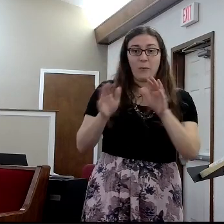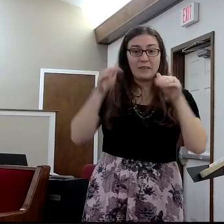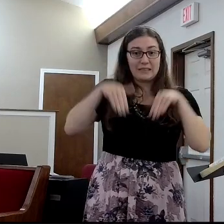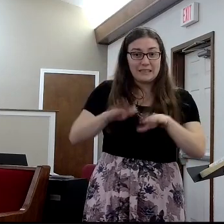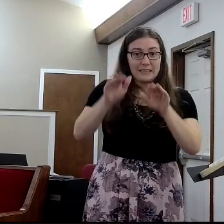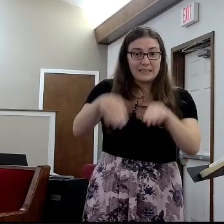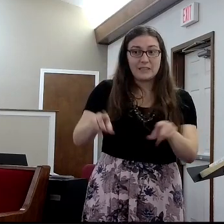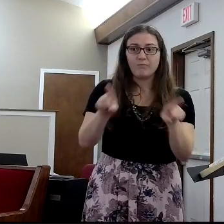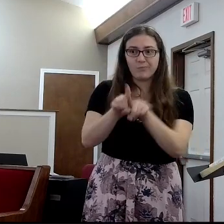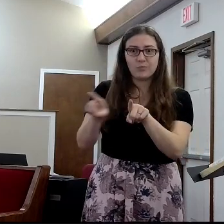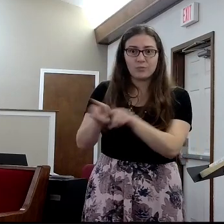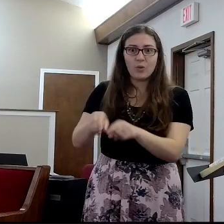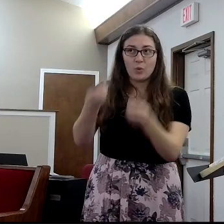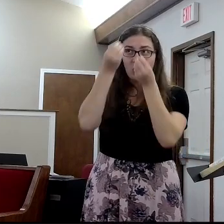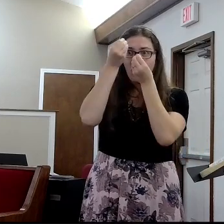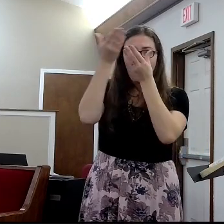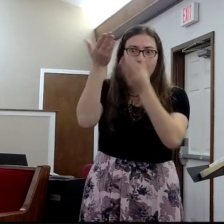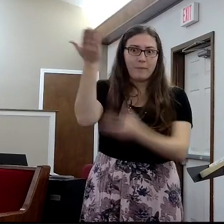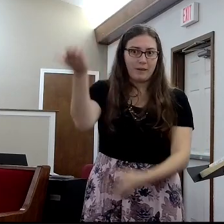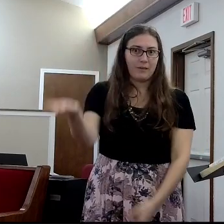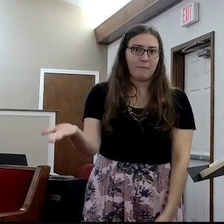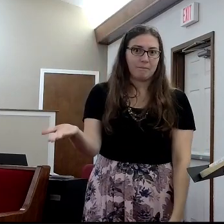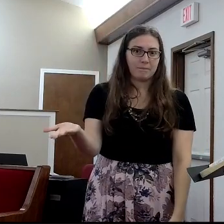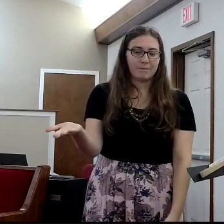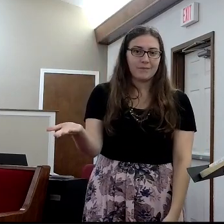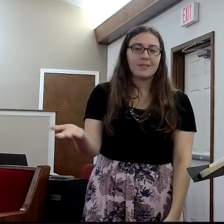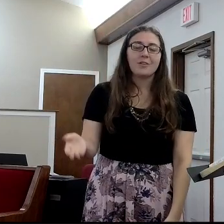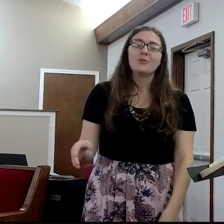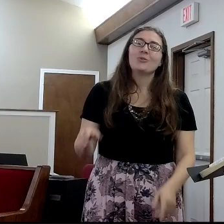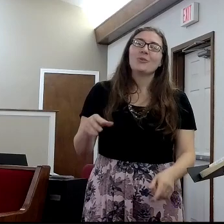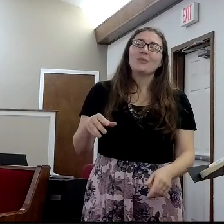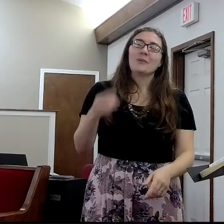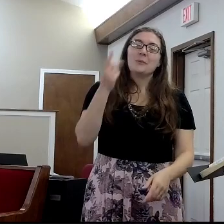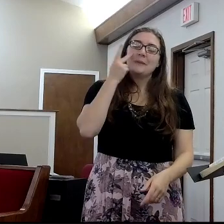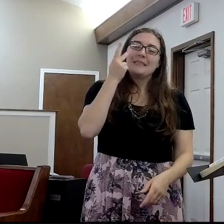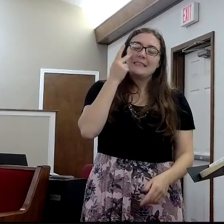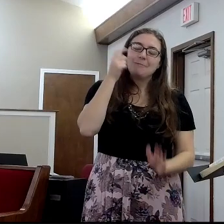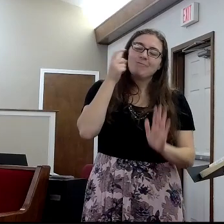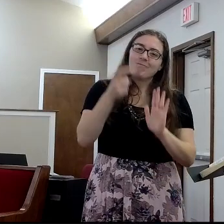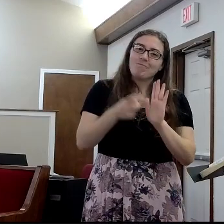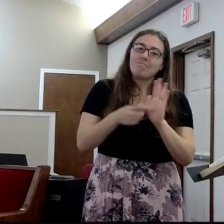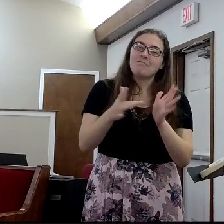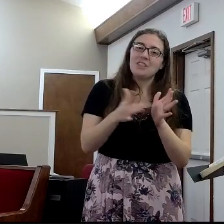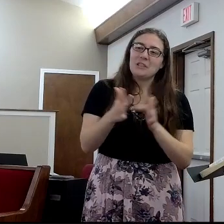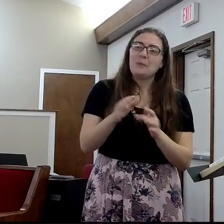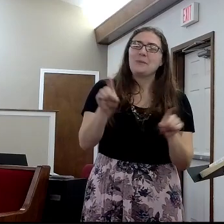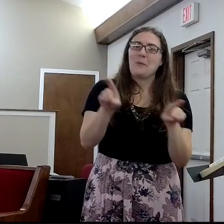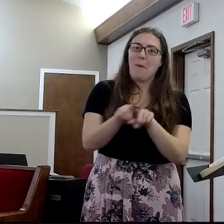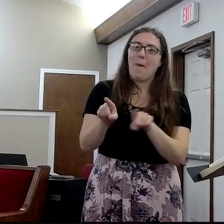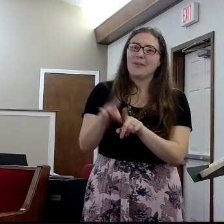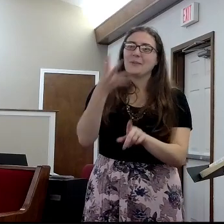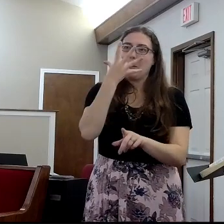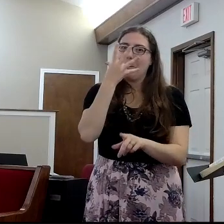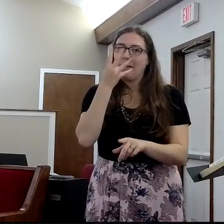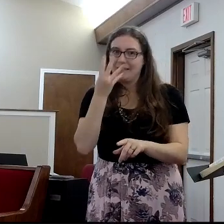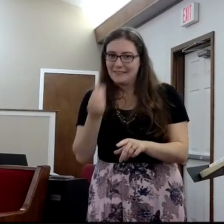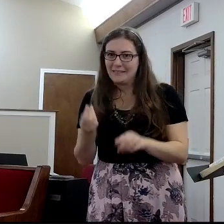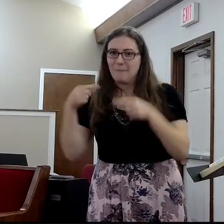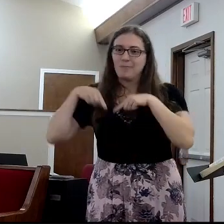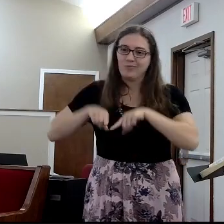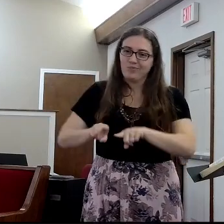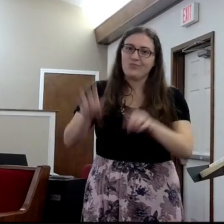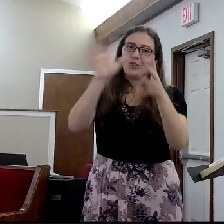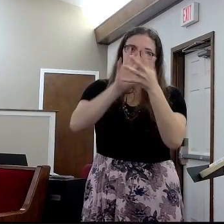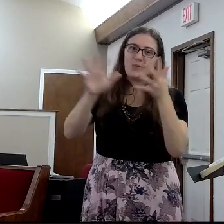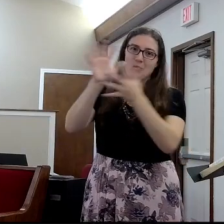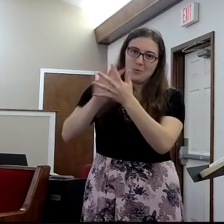the wind and the sea obey him?" So you see here that Jesus also was in a ship asleep. Now, I'm